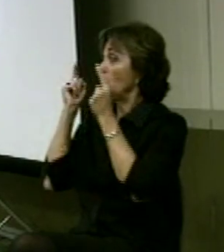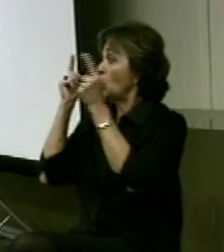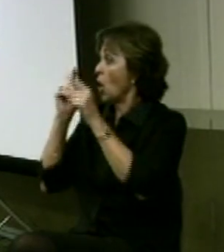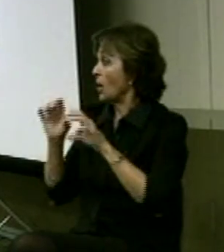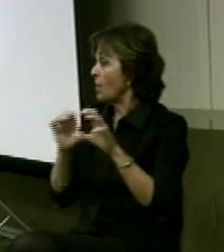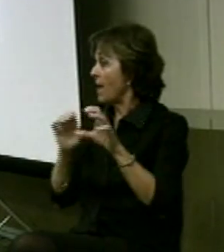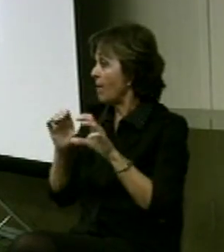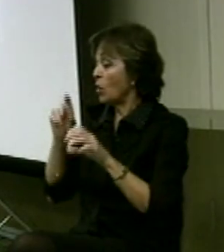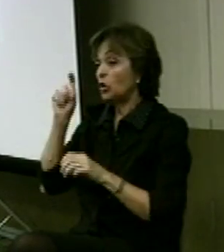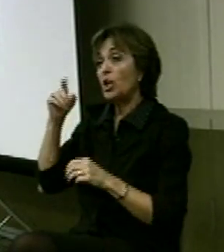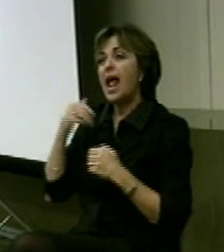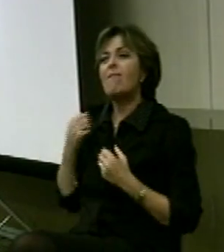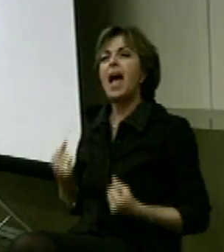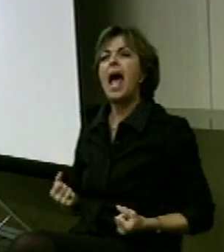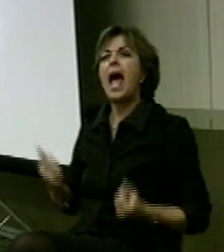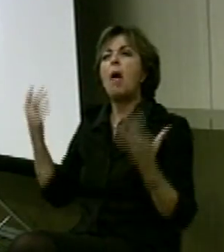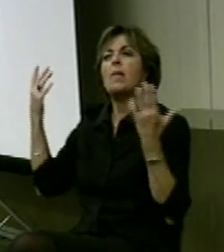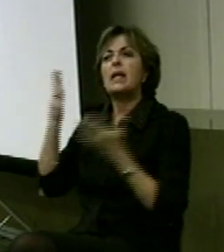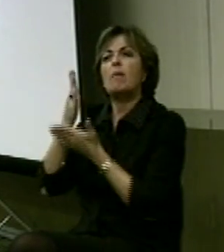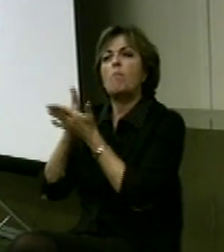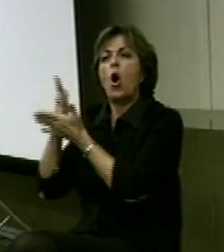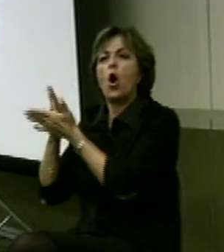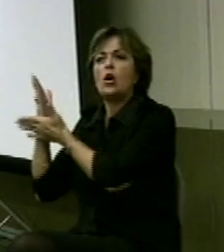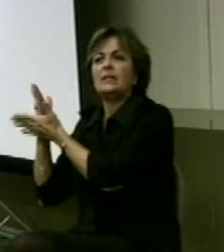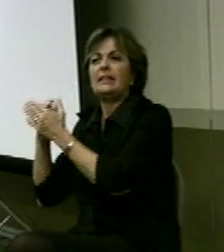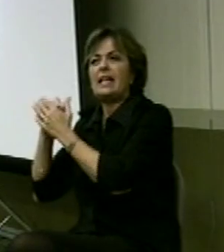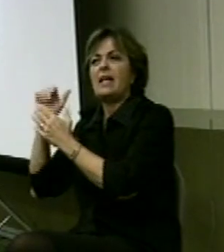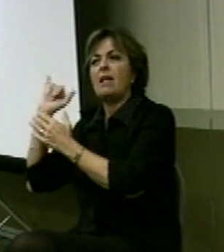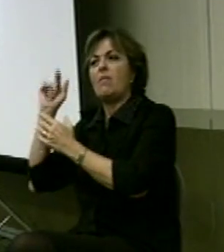Remember, the target behavior is supposed to have how many parts?